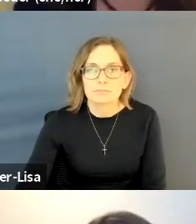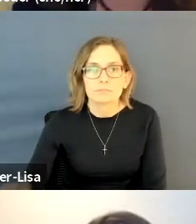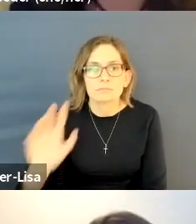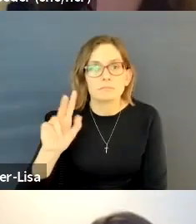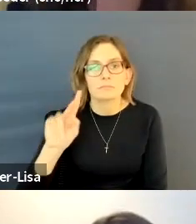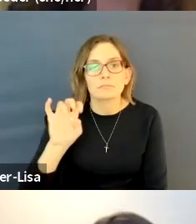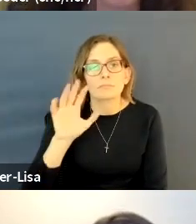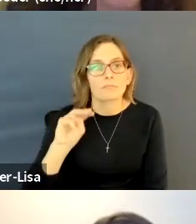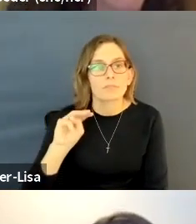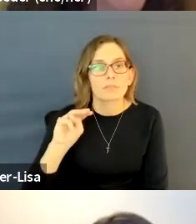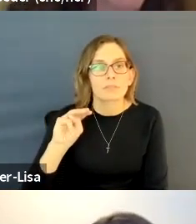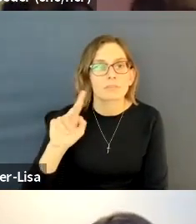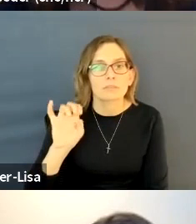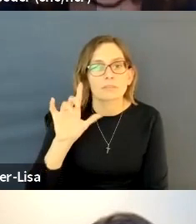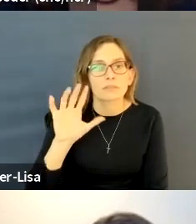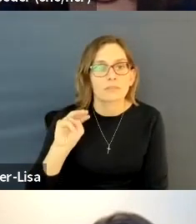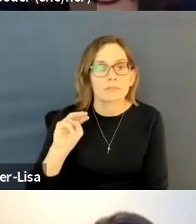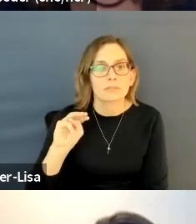Kaushal, Martha, Manika.